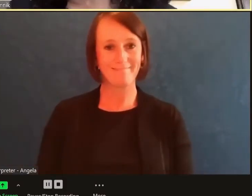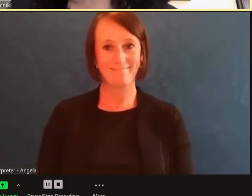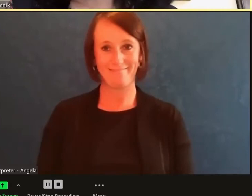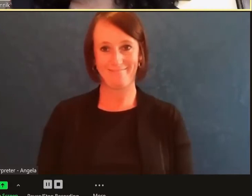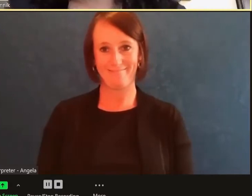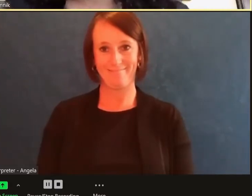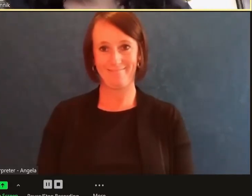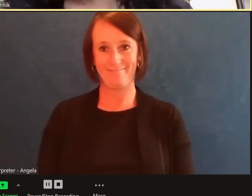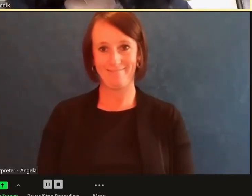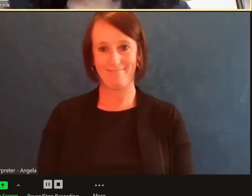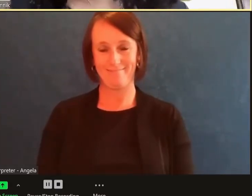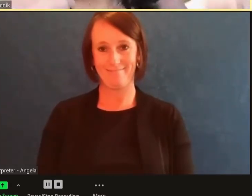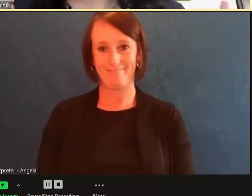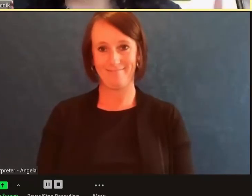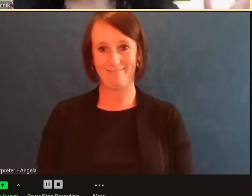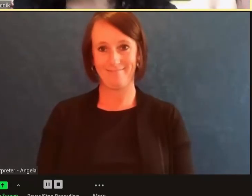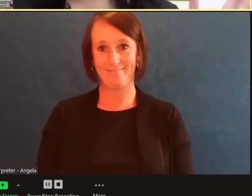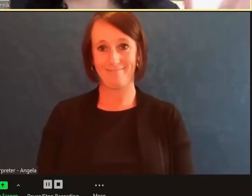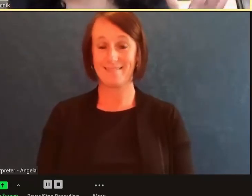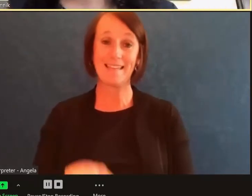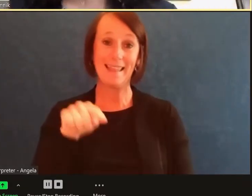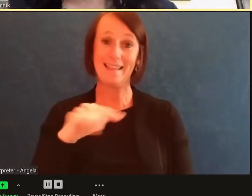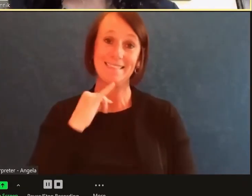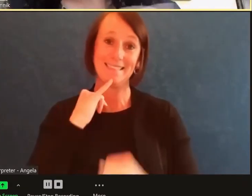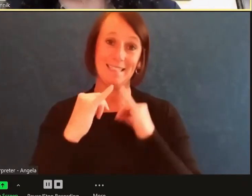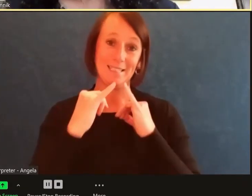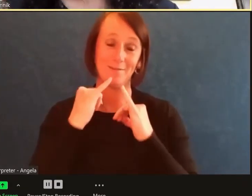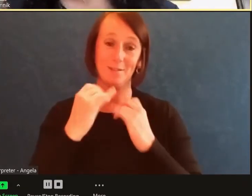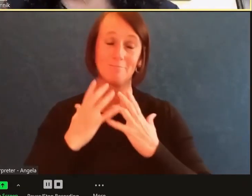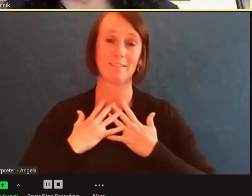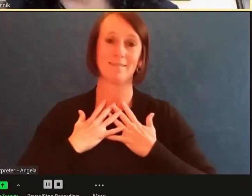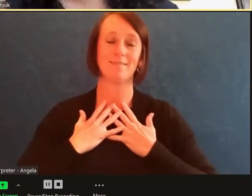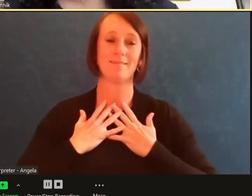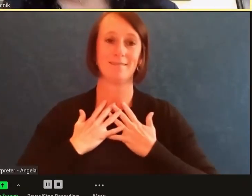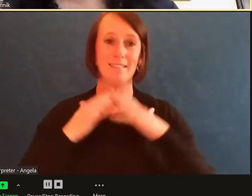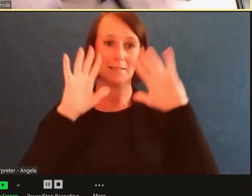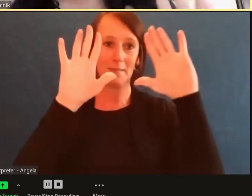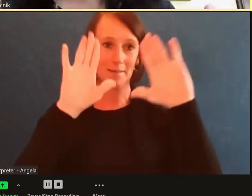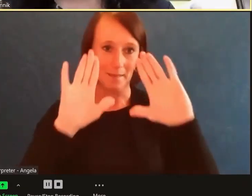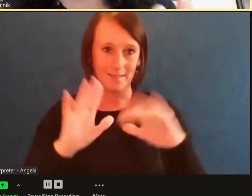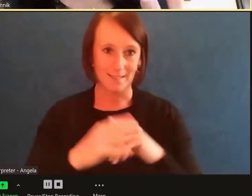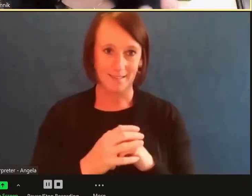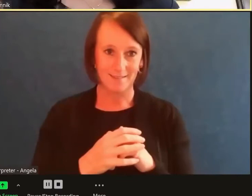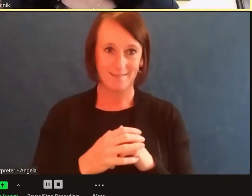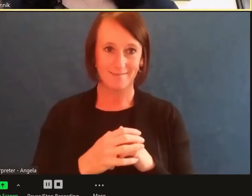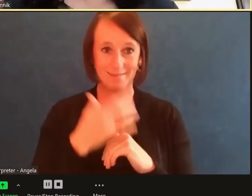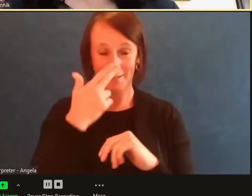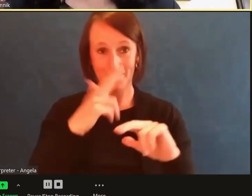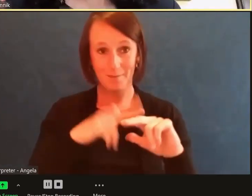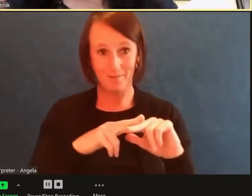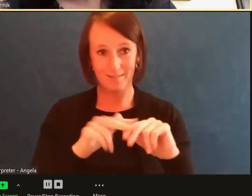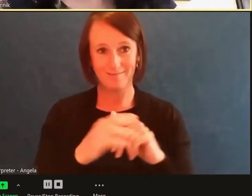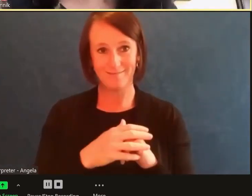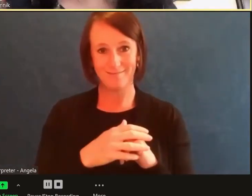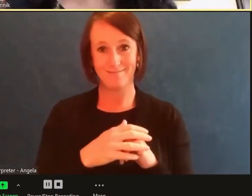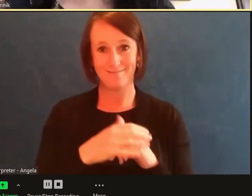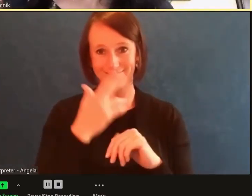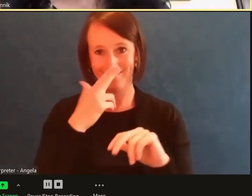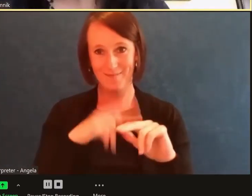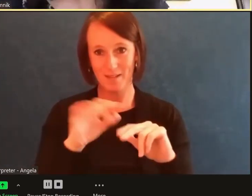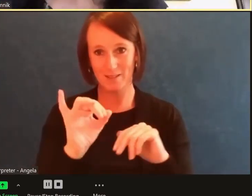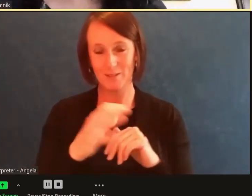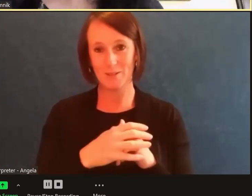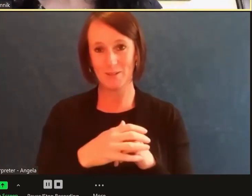Well, speaking of delight, this has been delightful. We're so grateful. It has been fun. It's